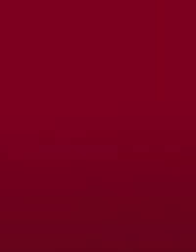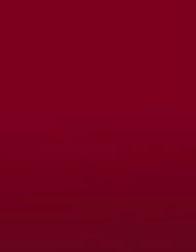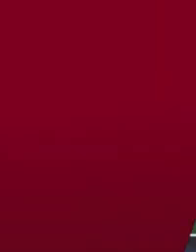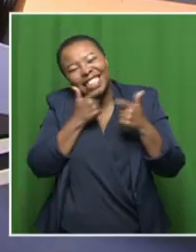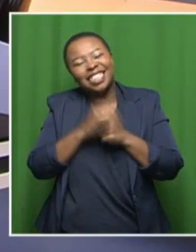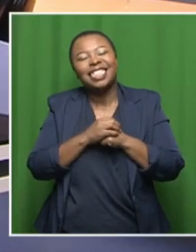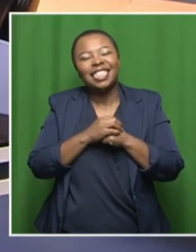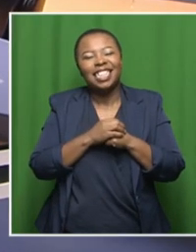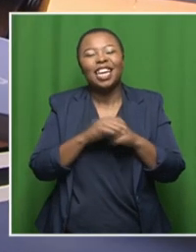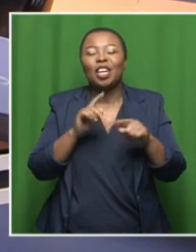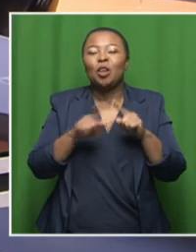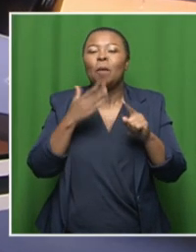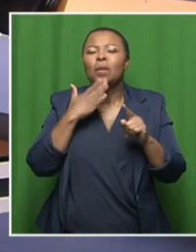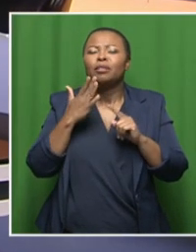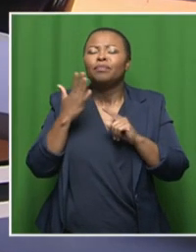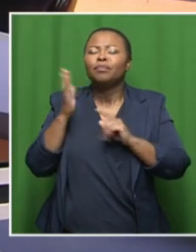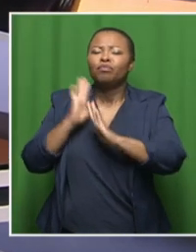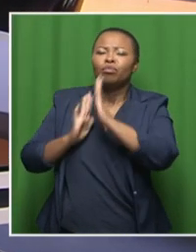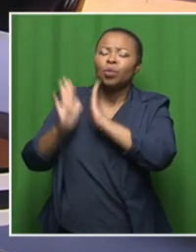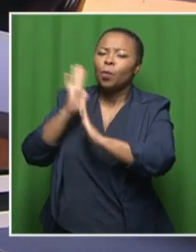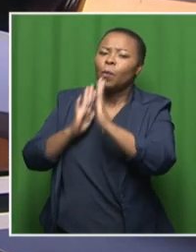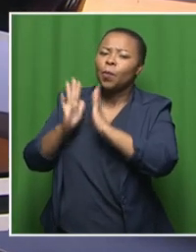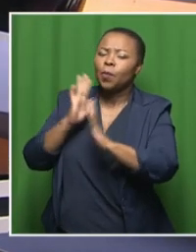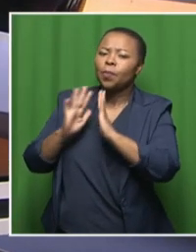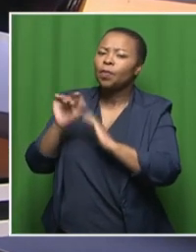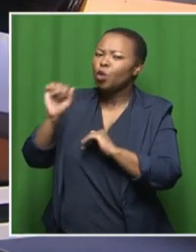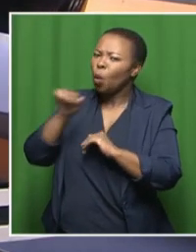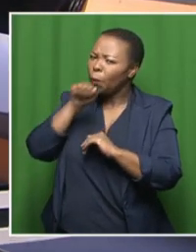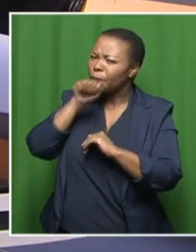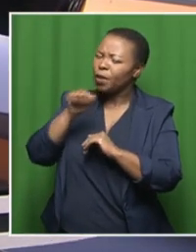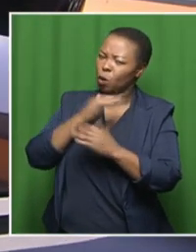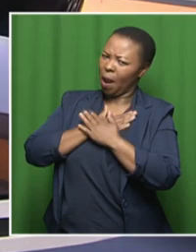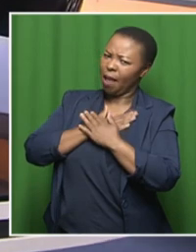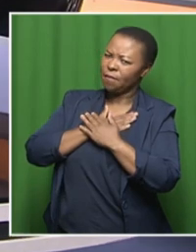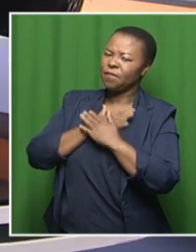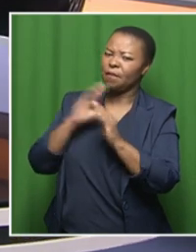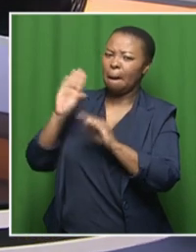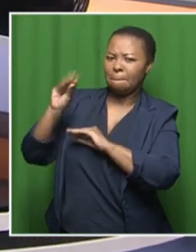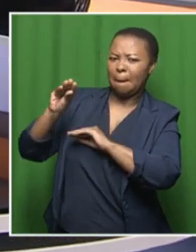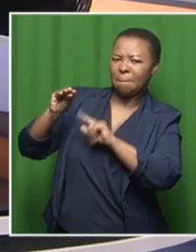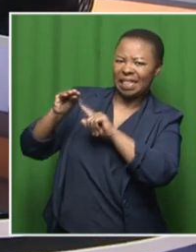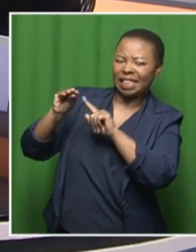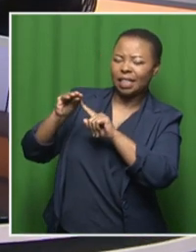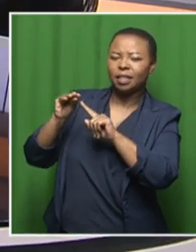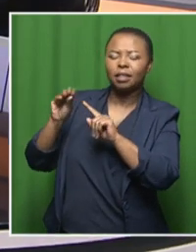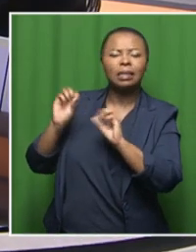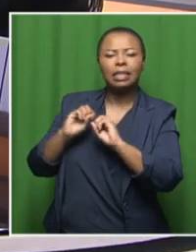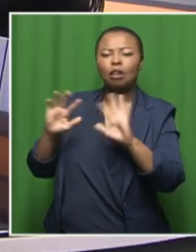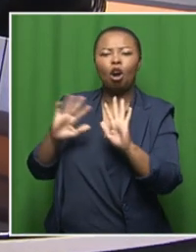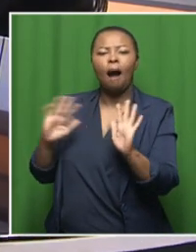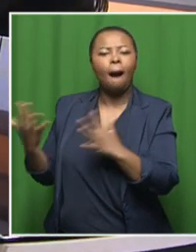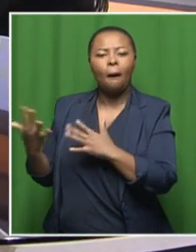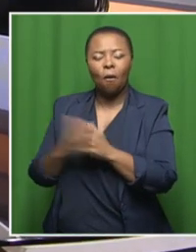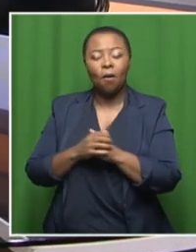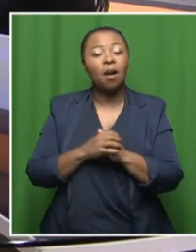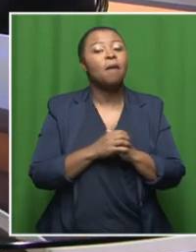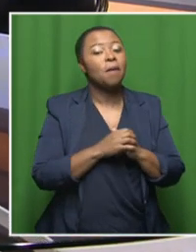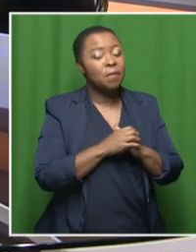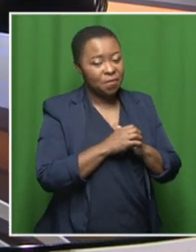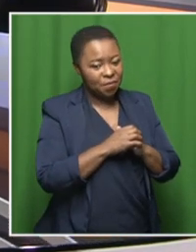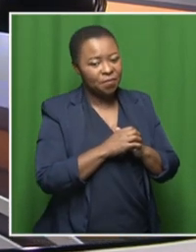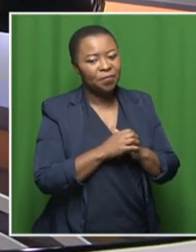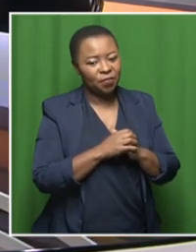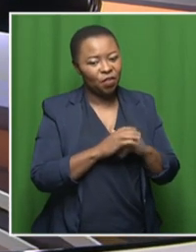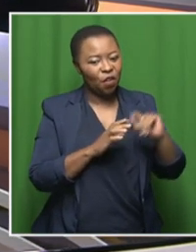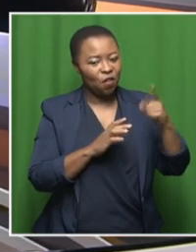First of all, talk to us about your love of puppeteering and how did it all begin for you? Well, it started, I